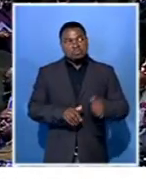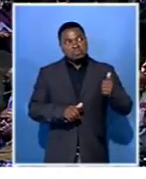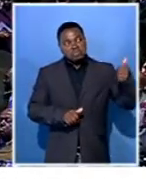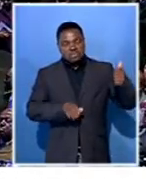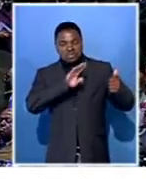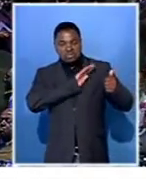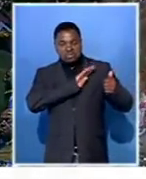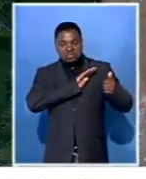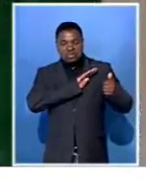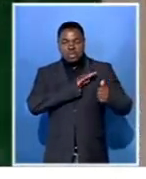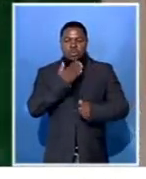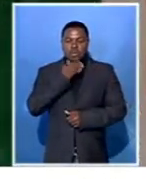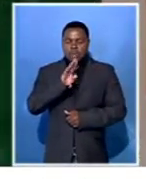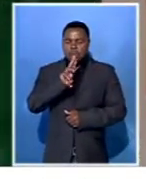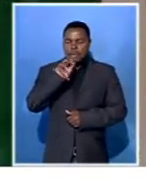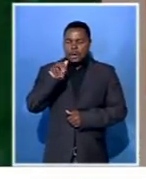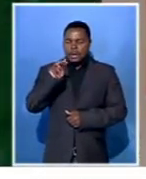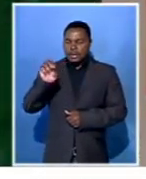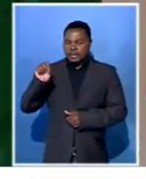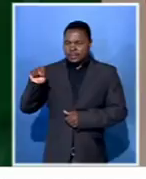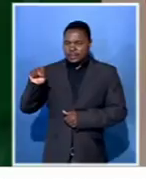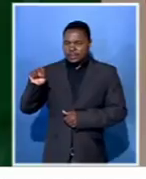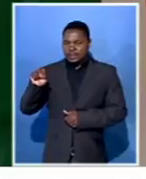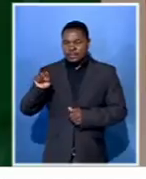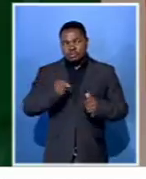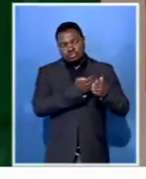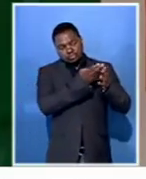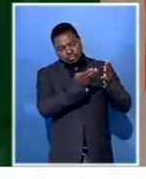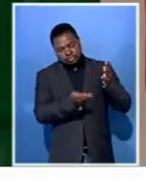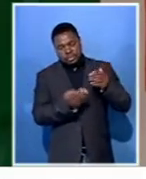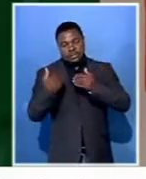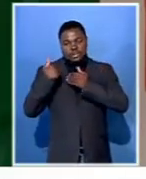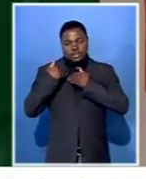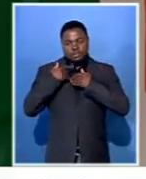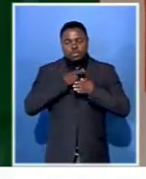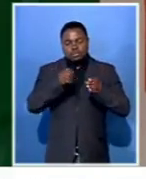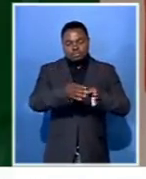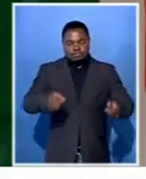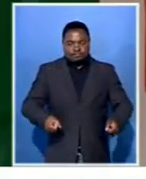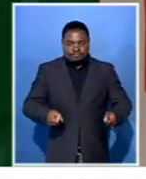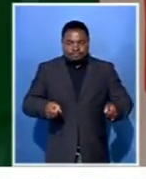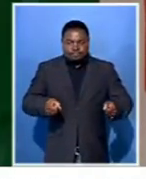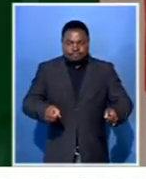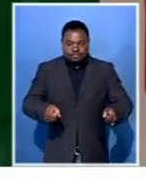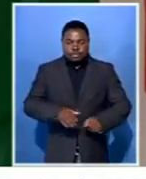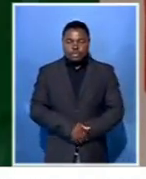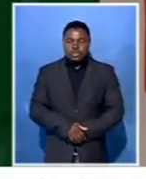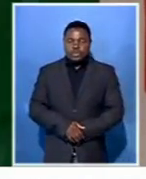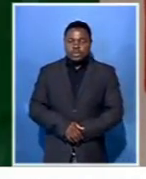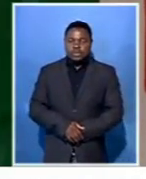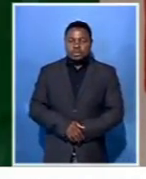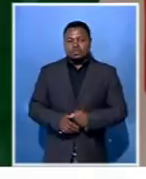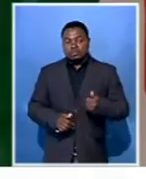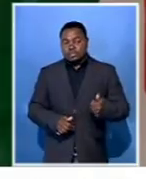Brigadier General Braines. Those are pall bearers. Bearers. Master